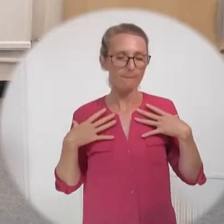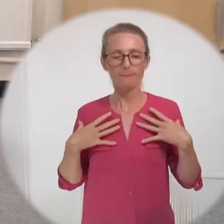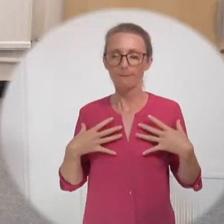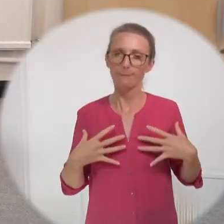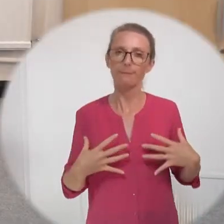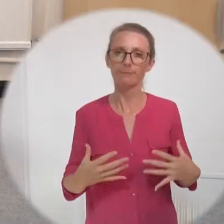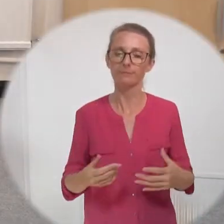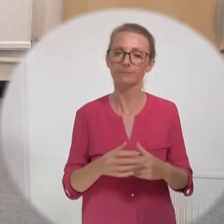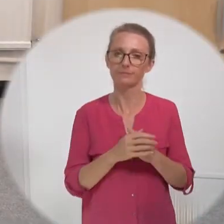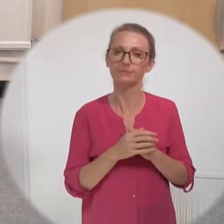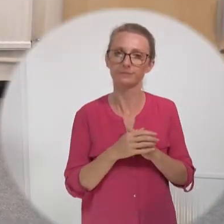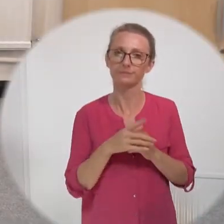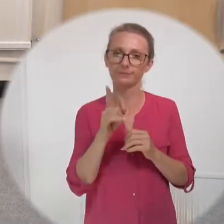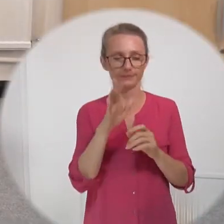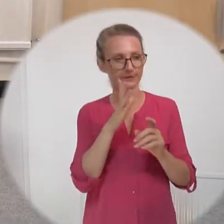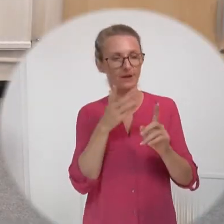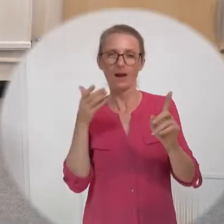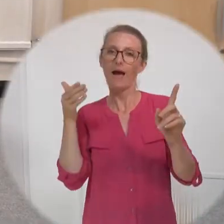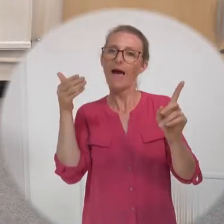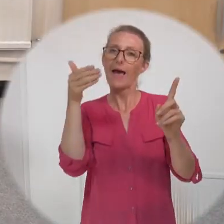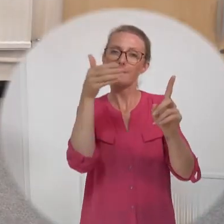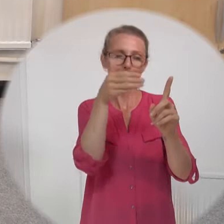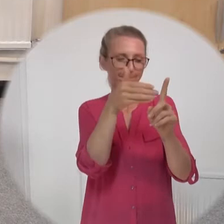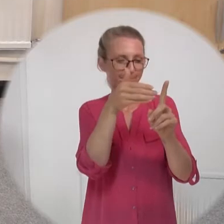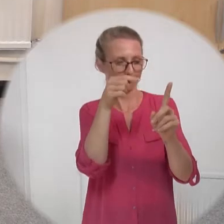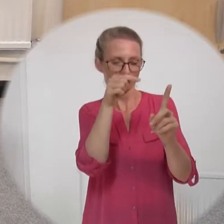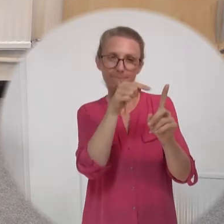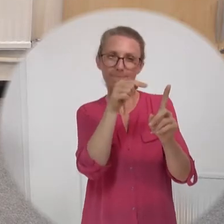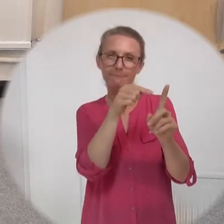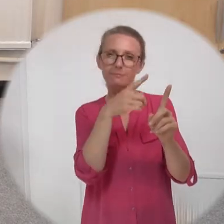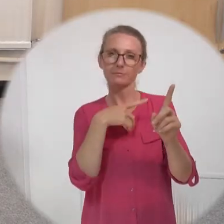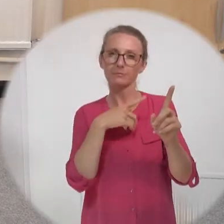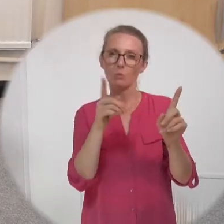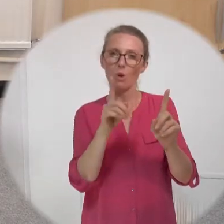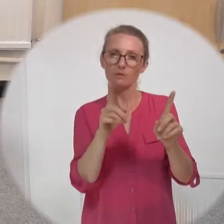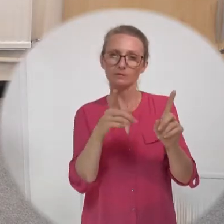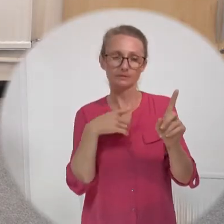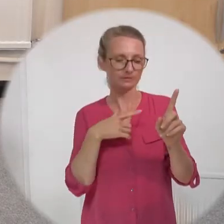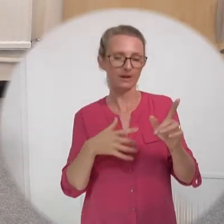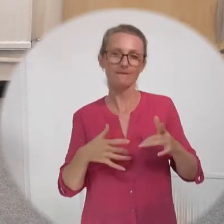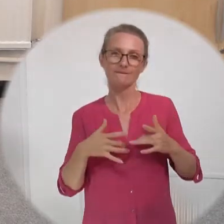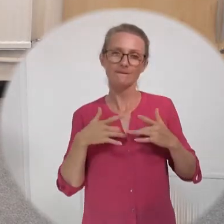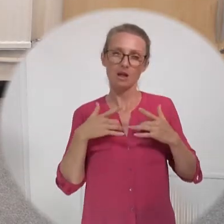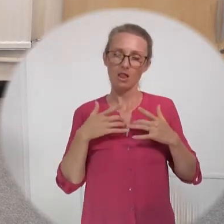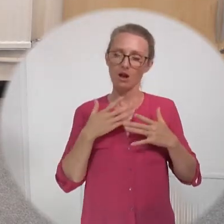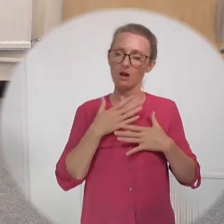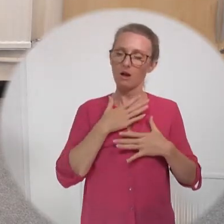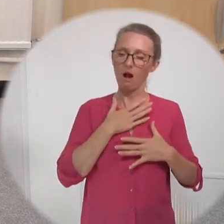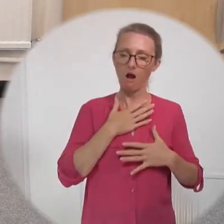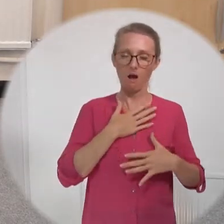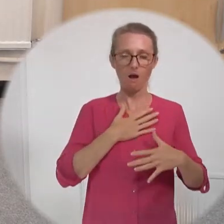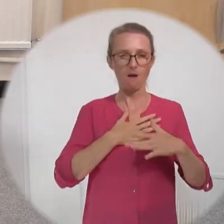whole, is from a place of calmness and stillness.